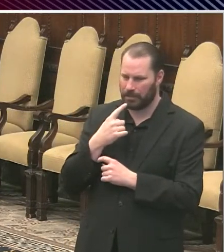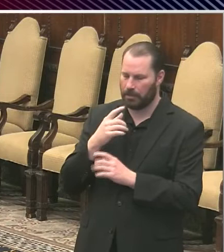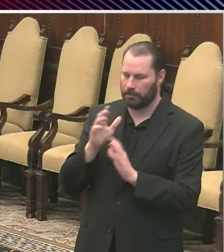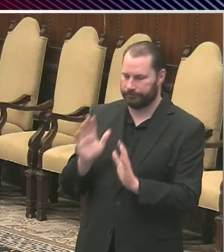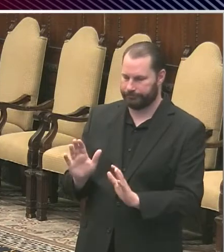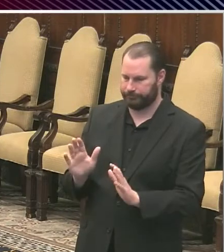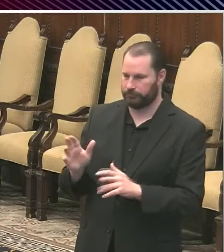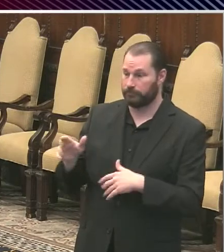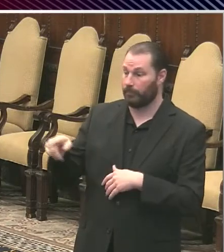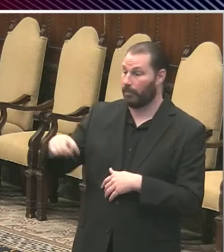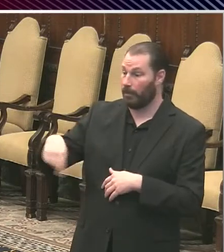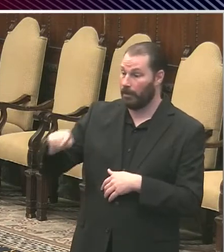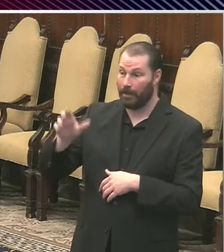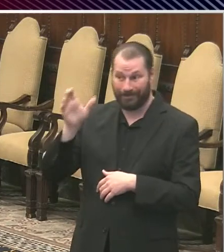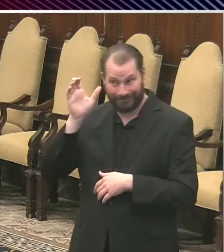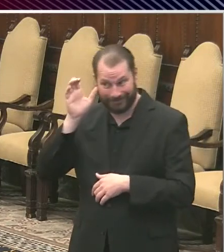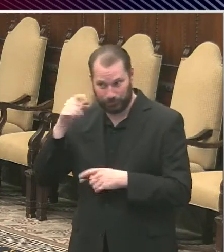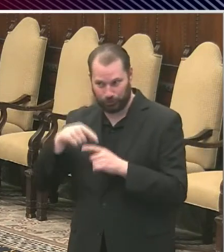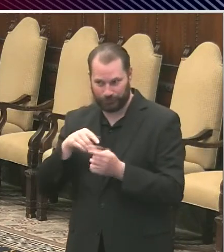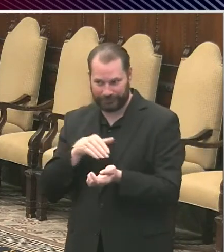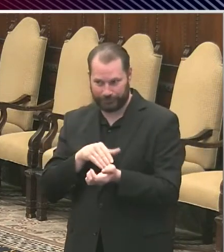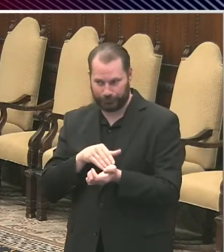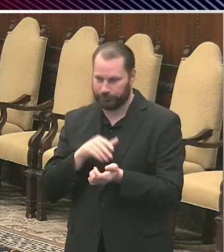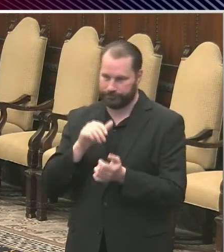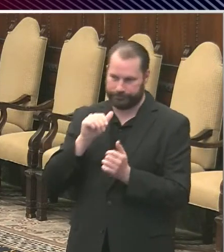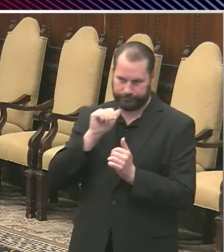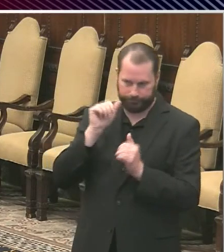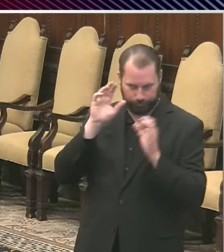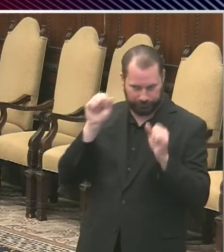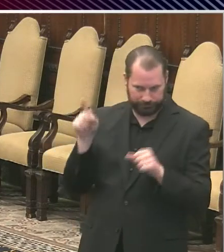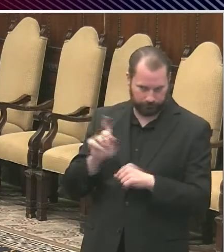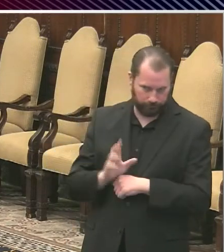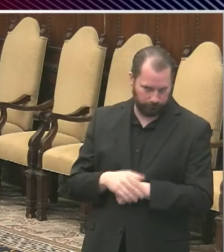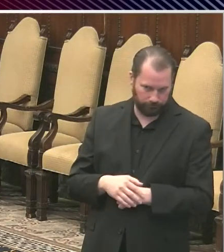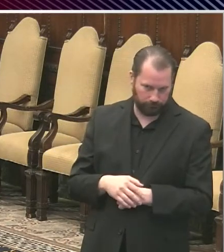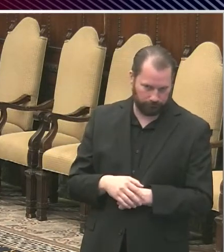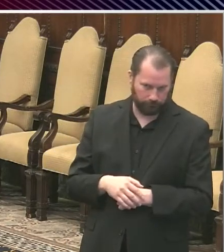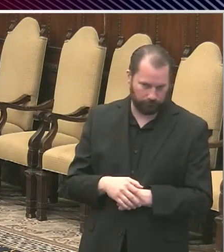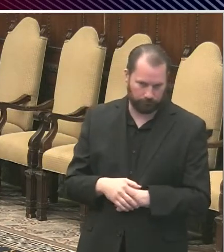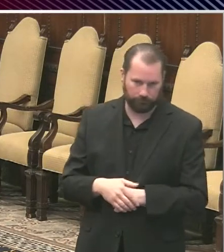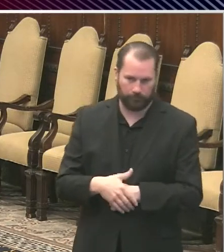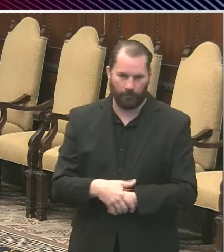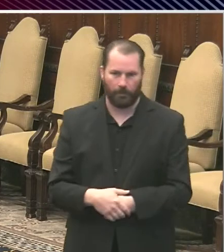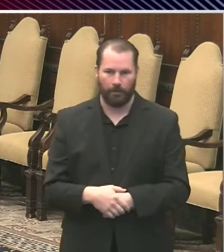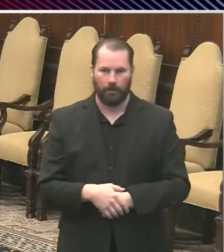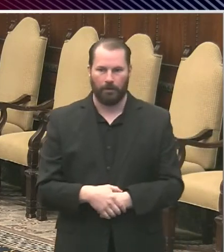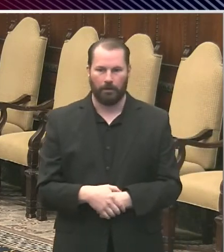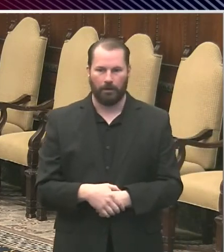the information on that at phila.gov. Okay, thank you.